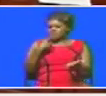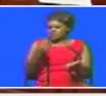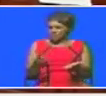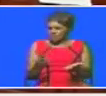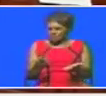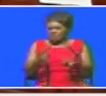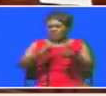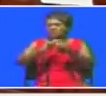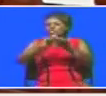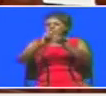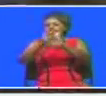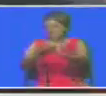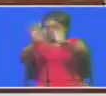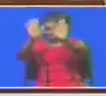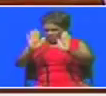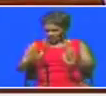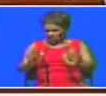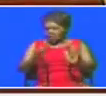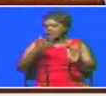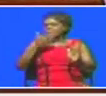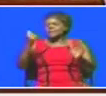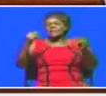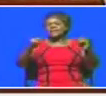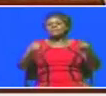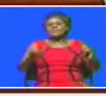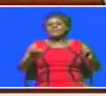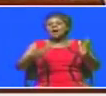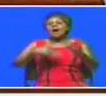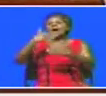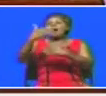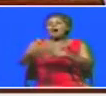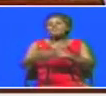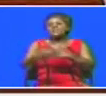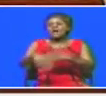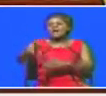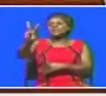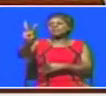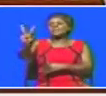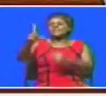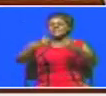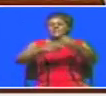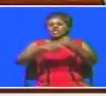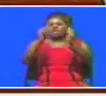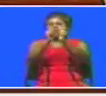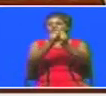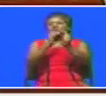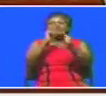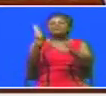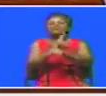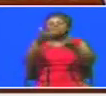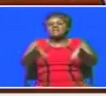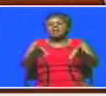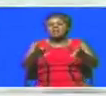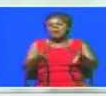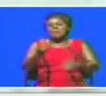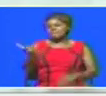kwamba mabadiliko hayo ni muhimu yanafaa kutekelezwa baada ya uchaguzi wa tarehe 26 Oktoba wala si kutumika kwenye uchaguzi